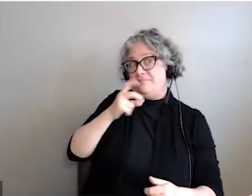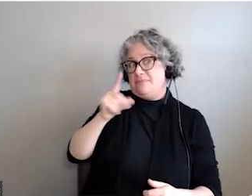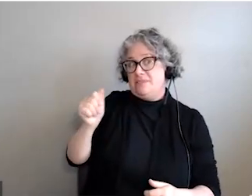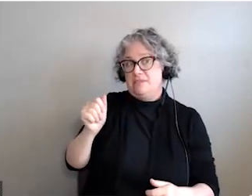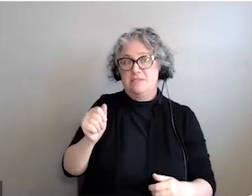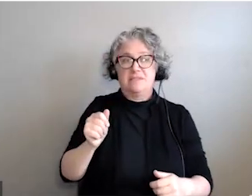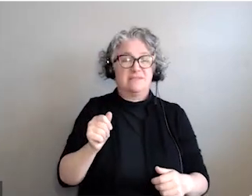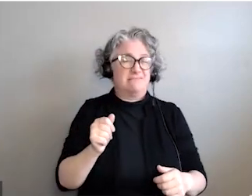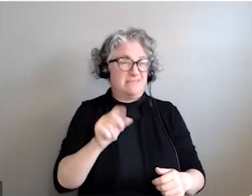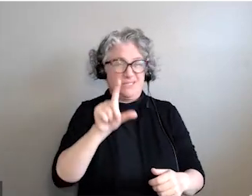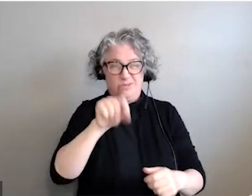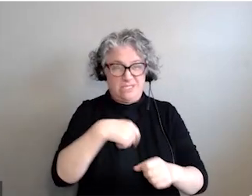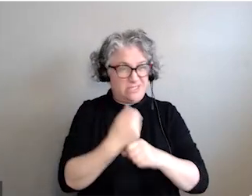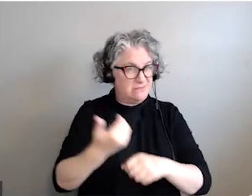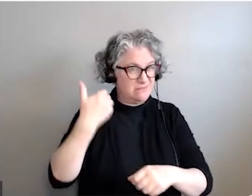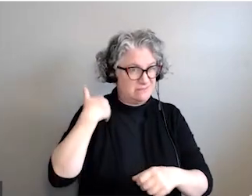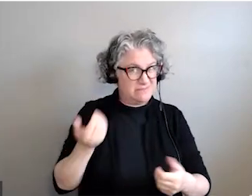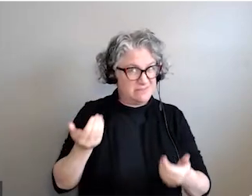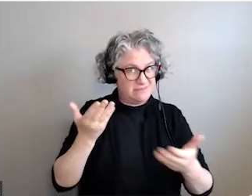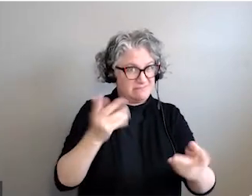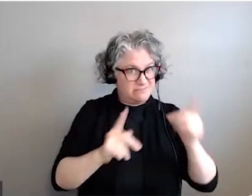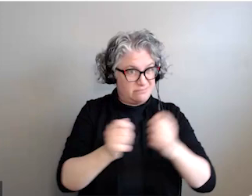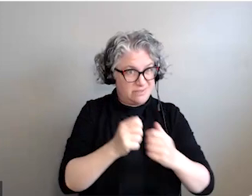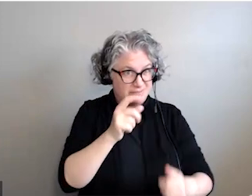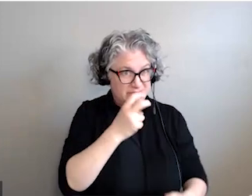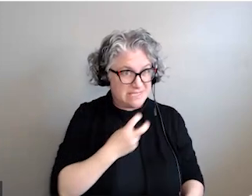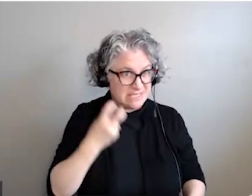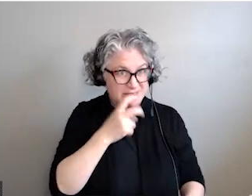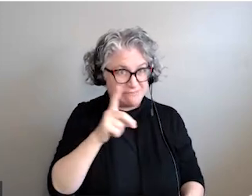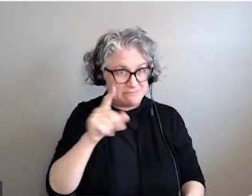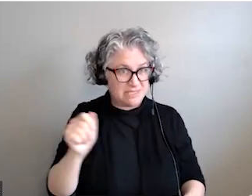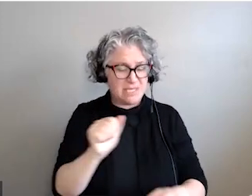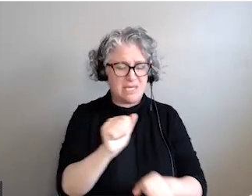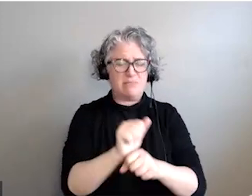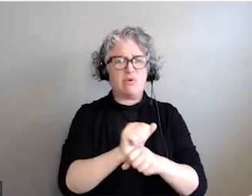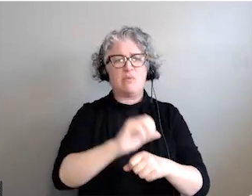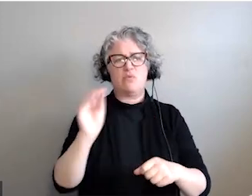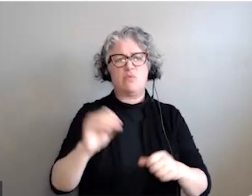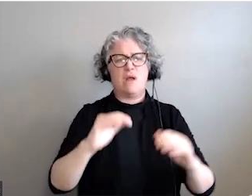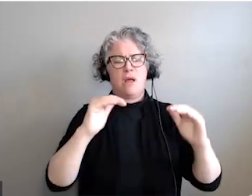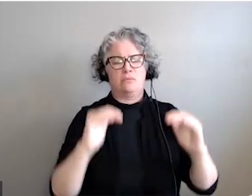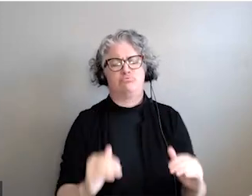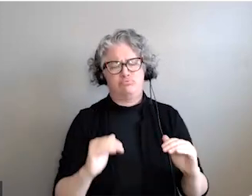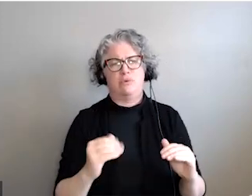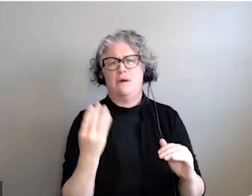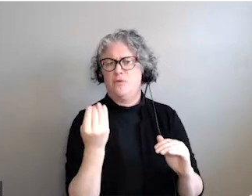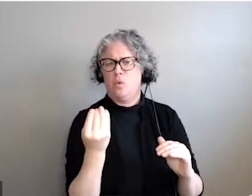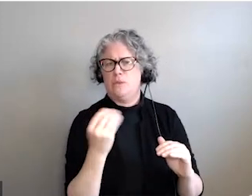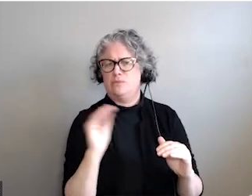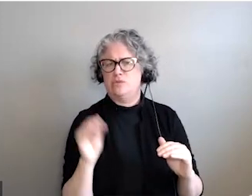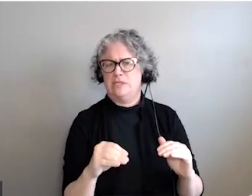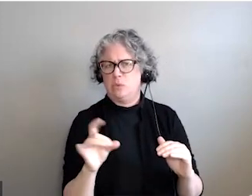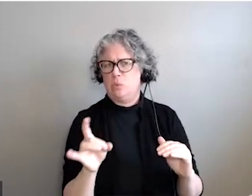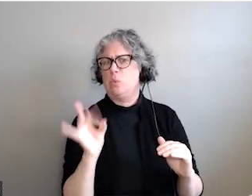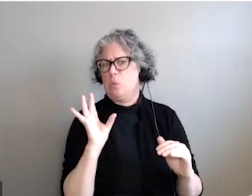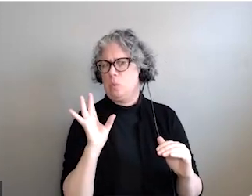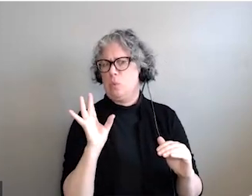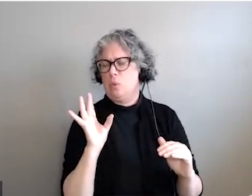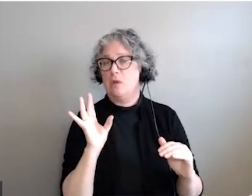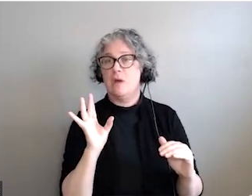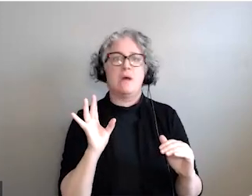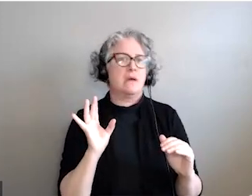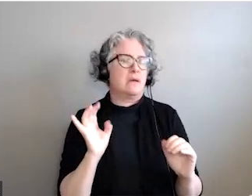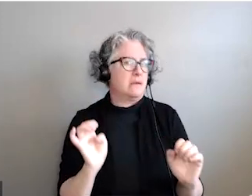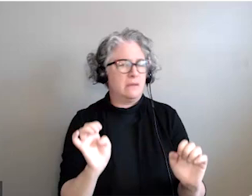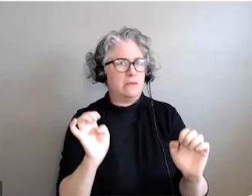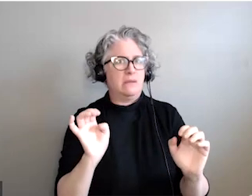2 decades old and suggests that people with speech disabilities have an employment rate as low as 14%. There is an urgent need to include